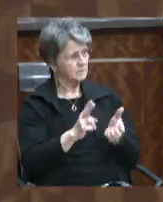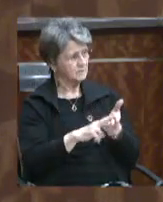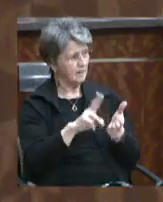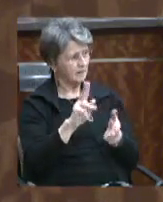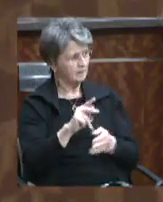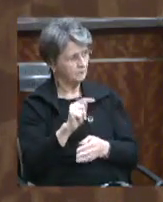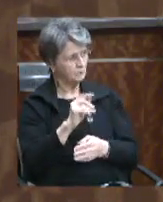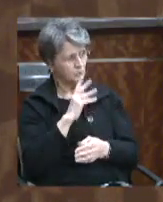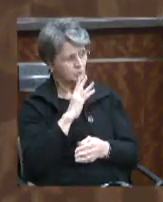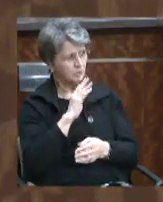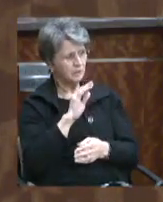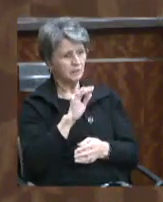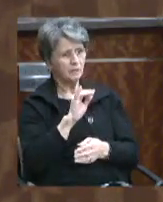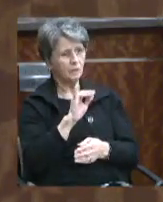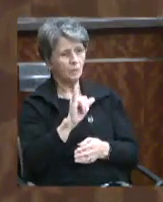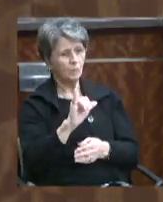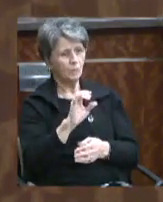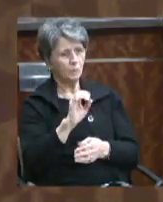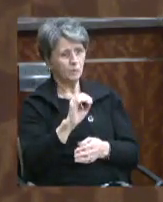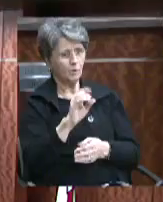Hazel.